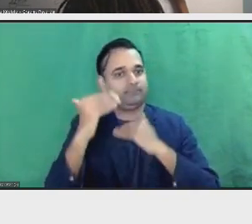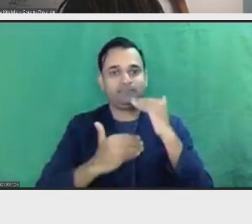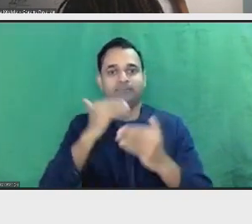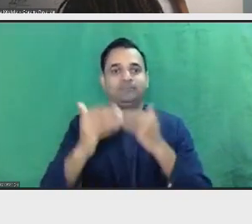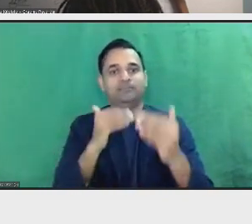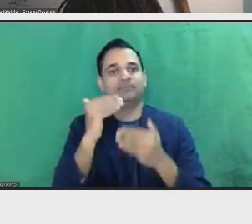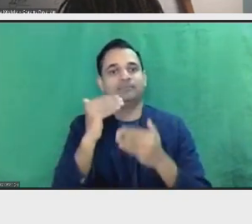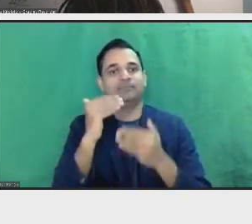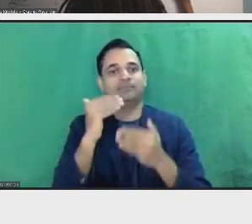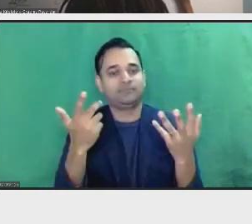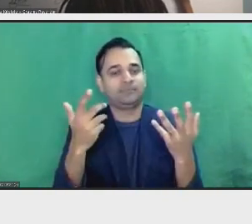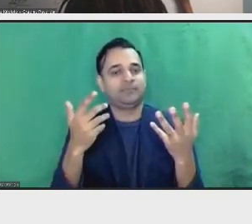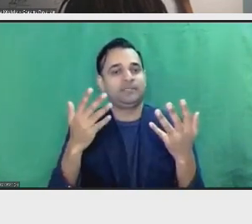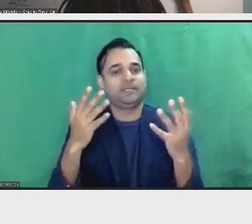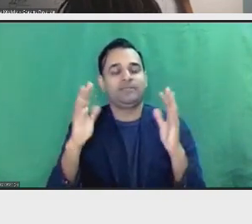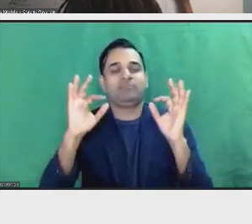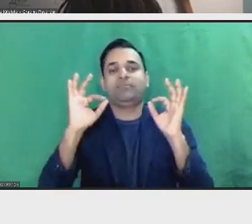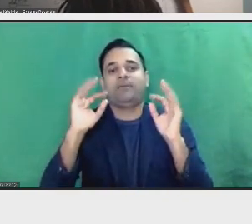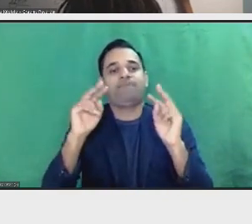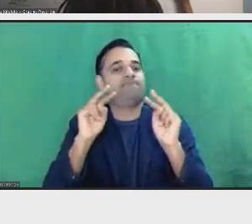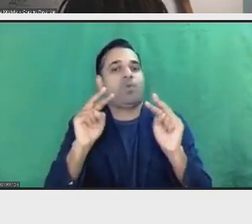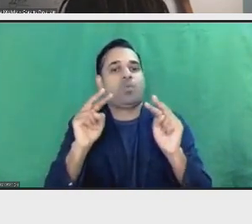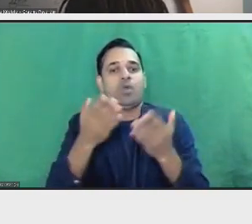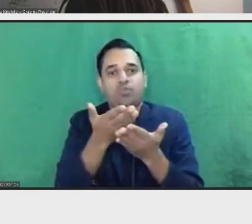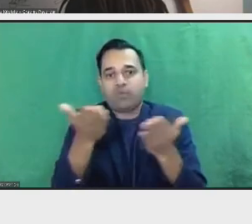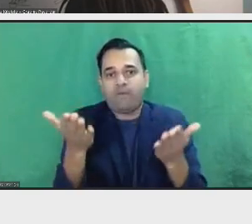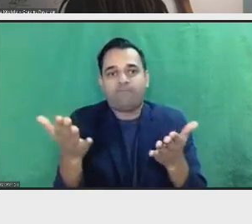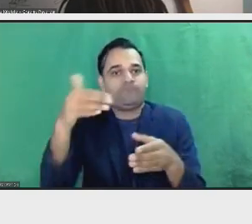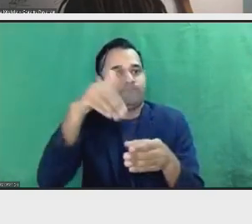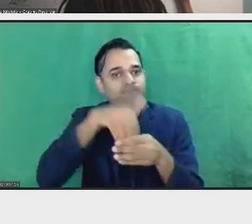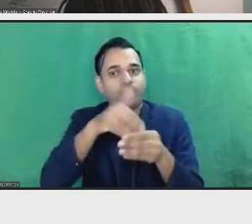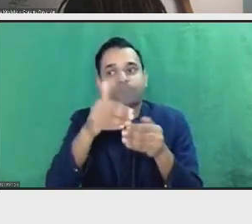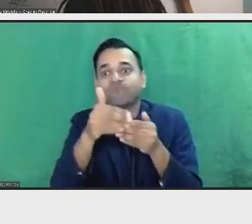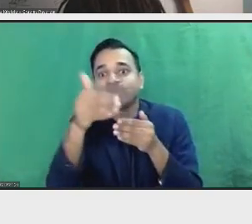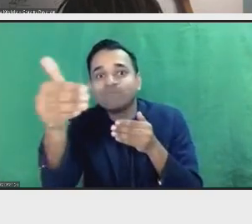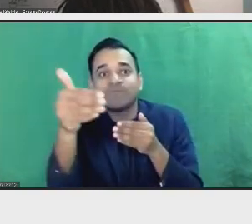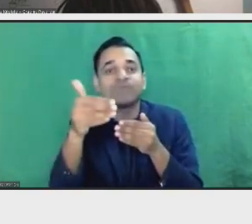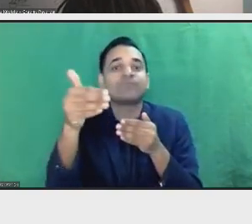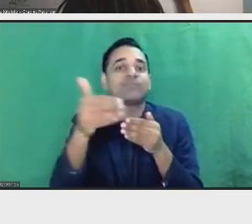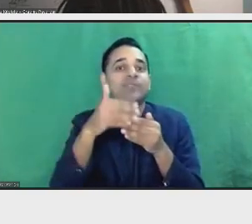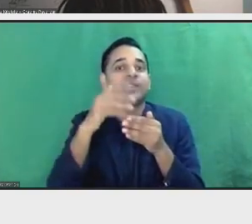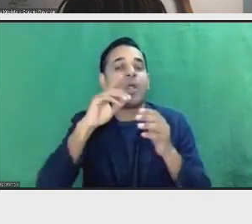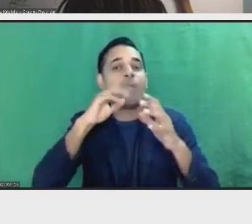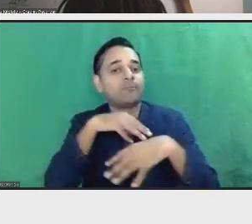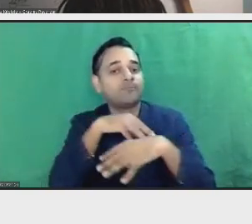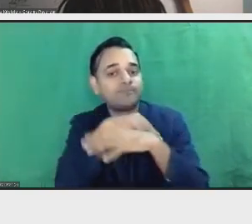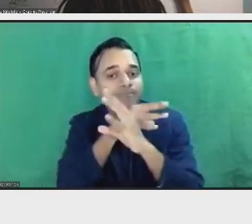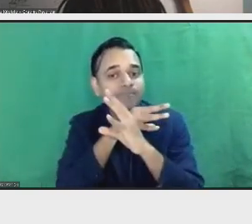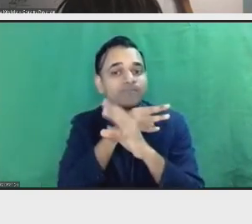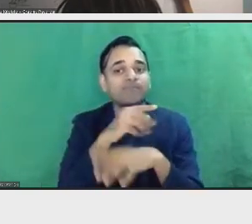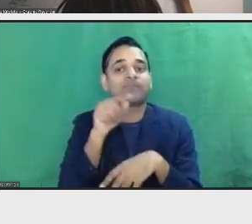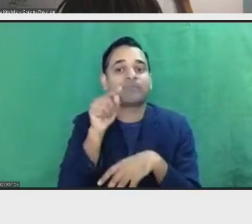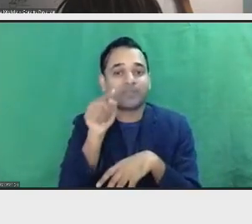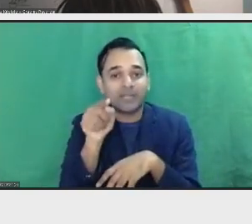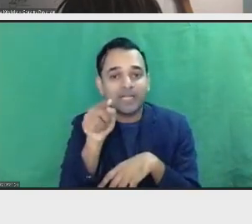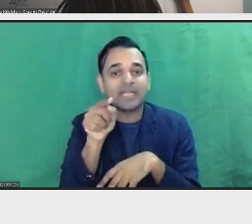negotiations up to COP15 and beyond. So first, I would really like to take a big thanks